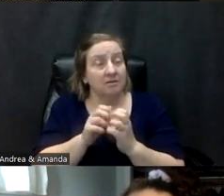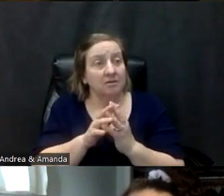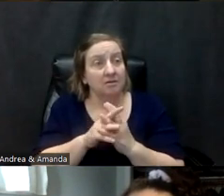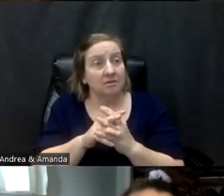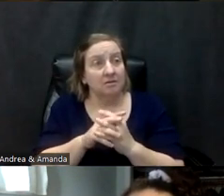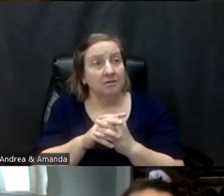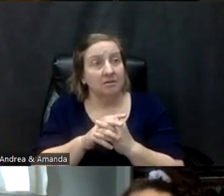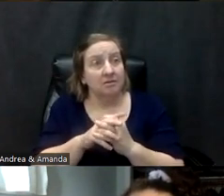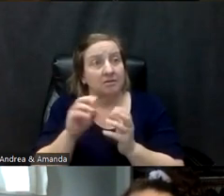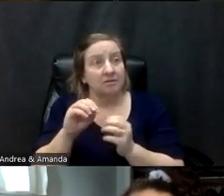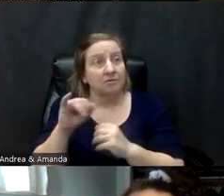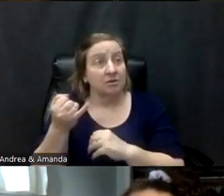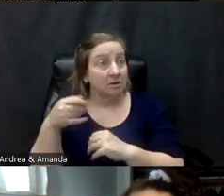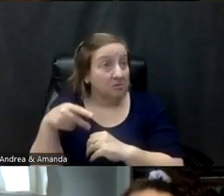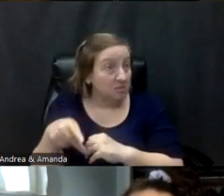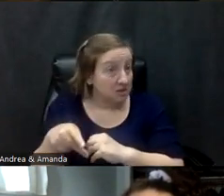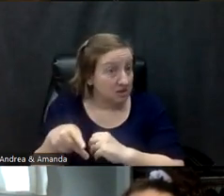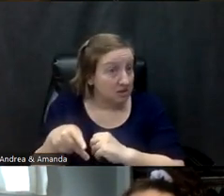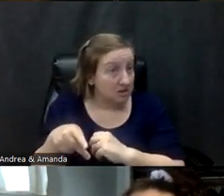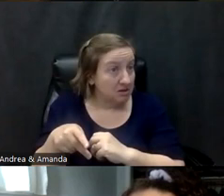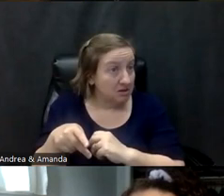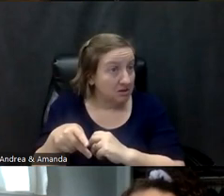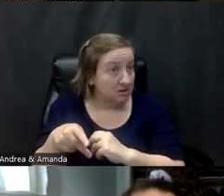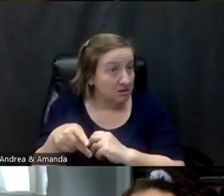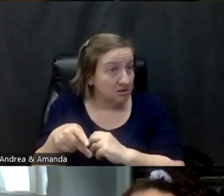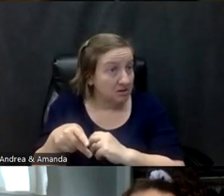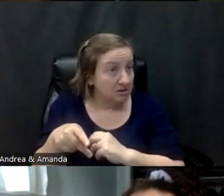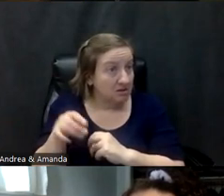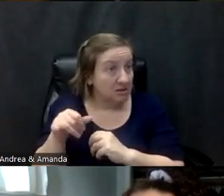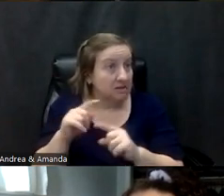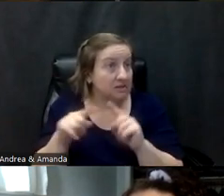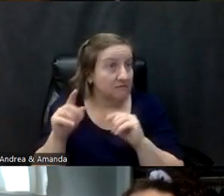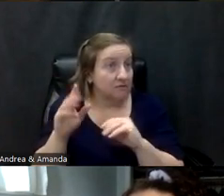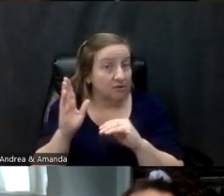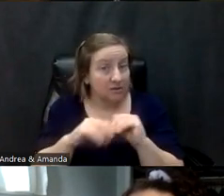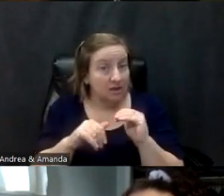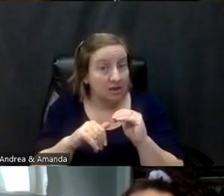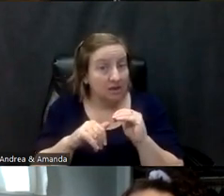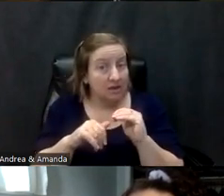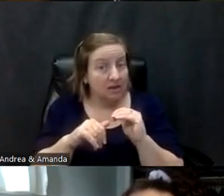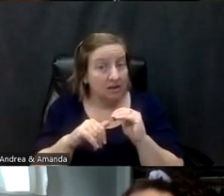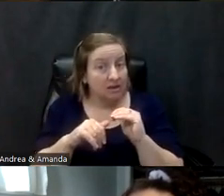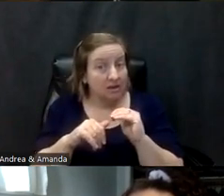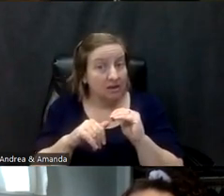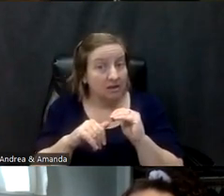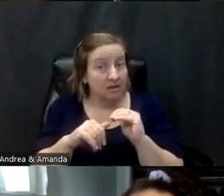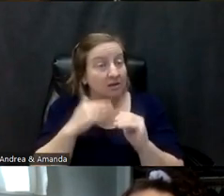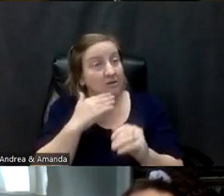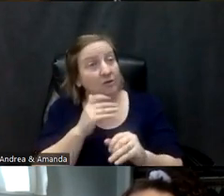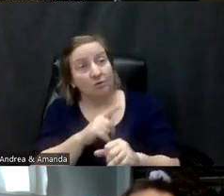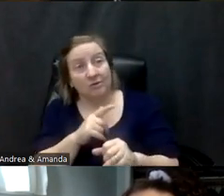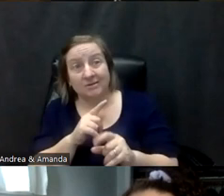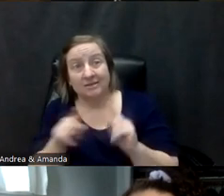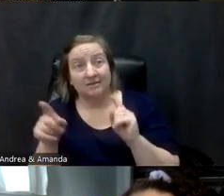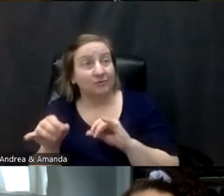the OJP. Is that, that's different than? Good question. Are they different